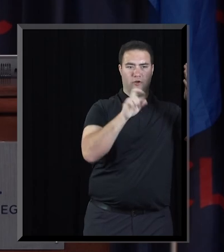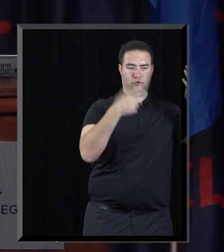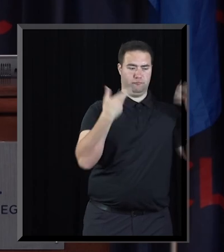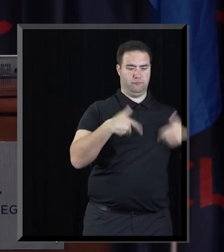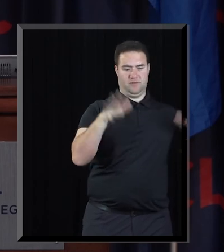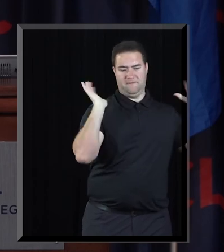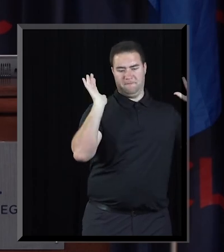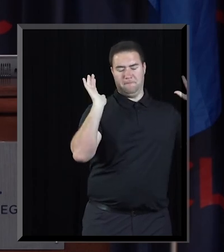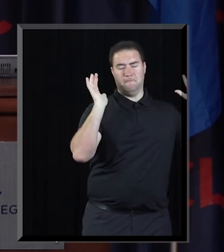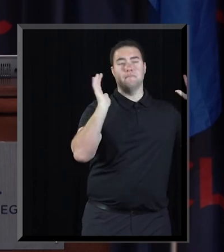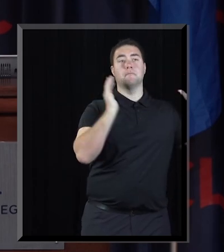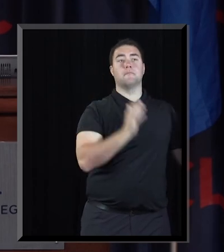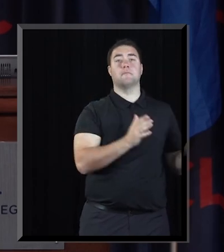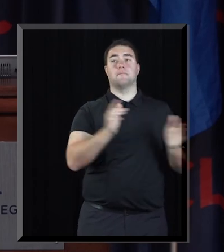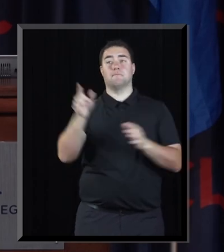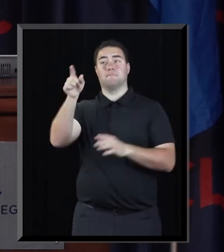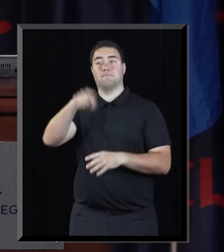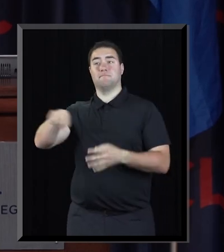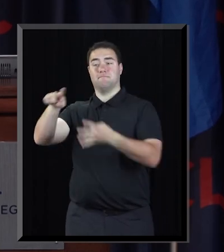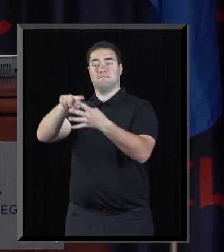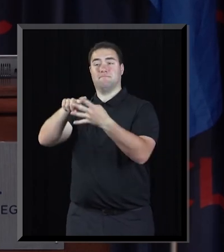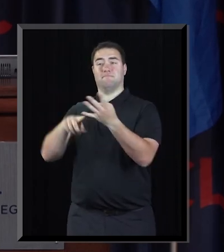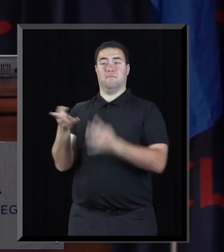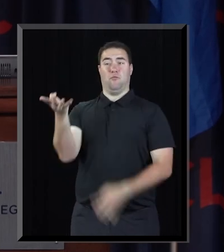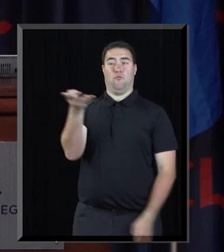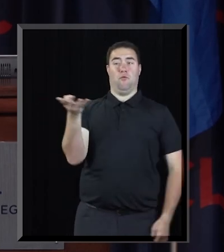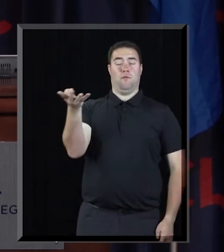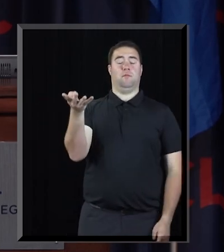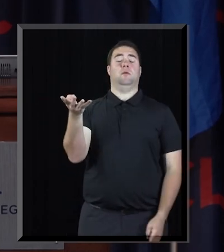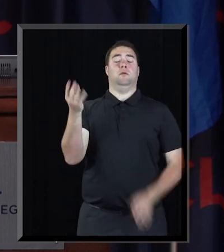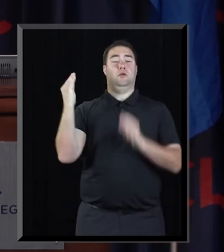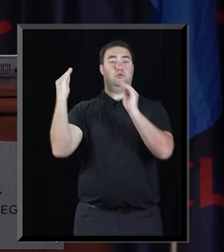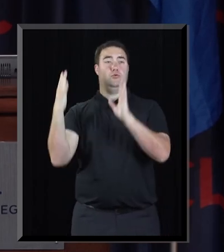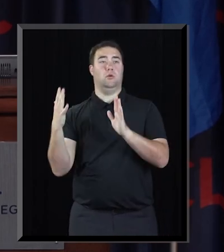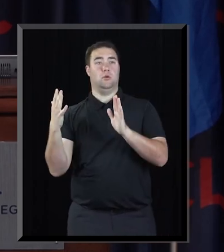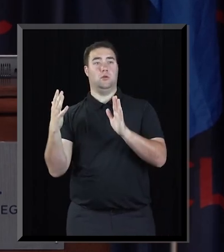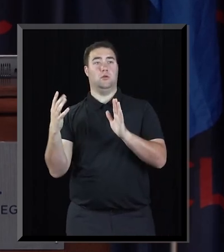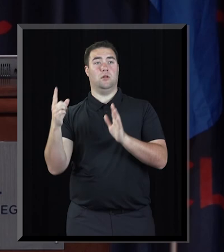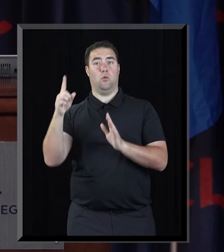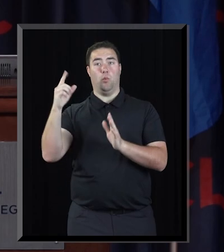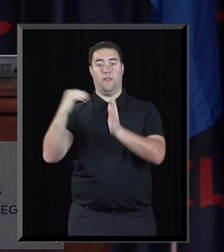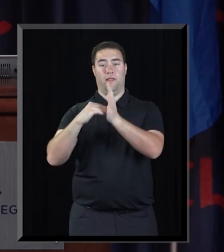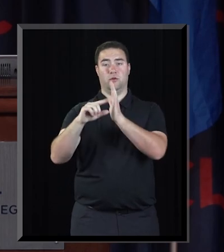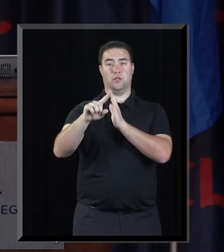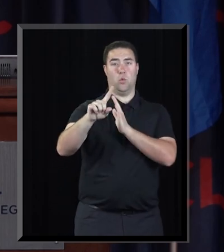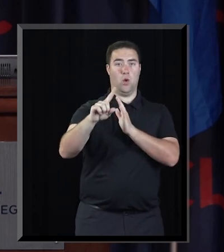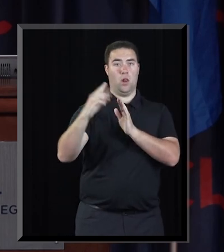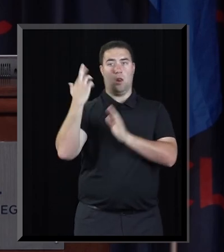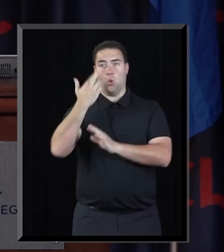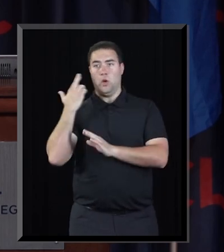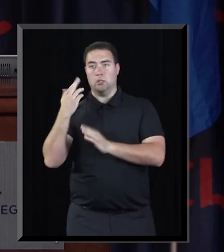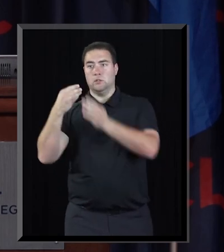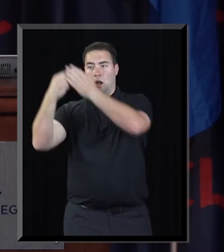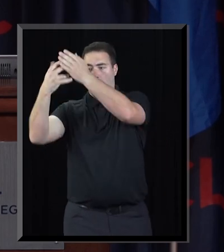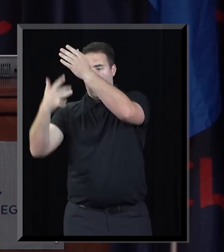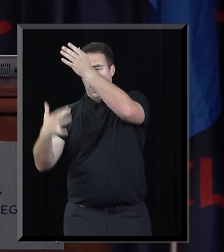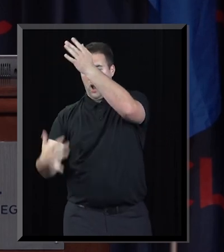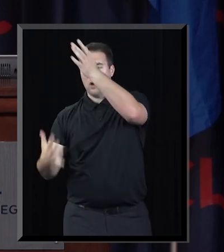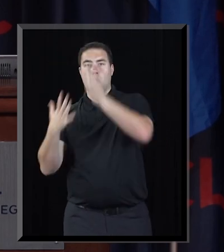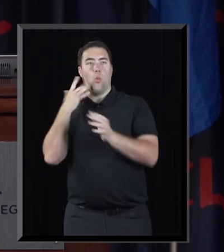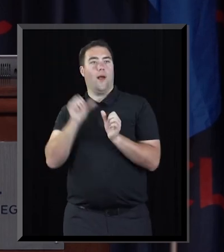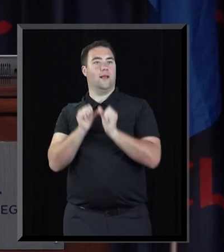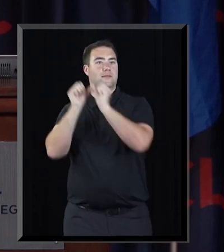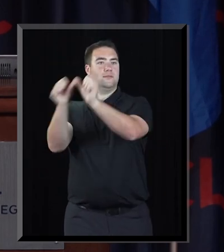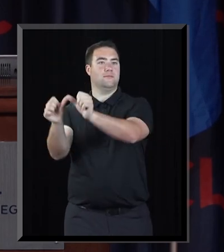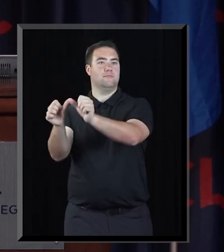could have and would have without hesitation given us a thousand and one reasons on why we should continue. With